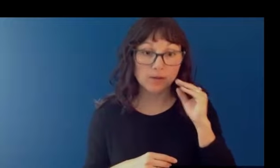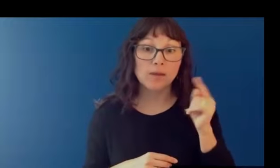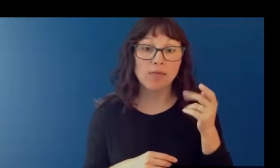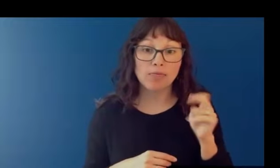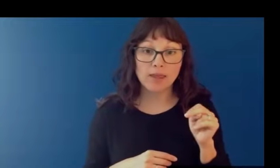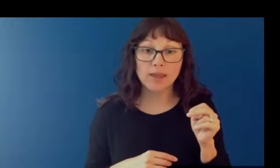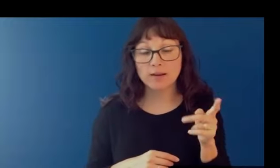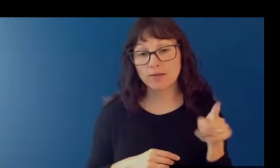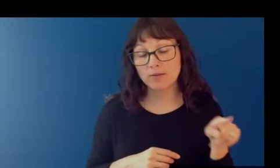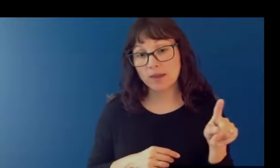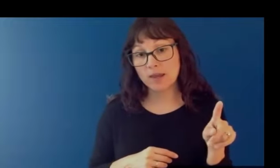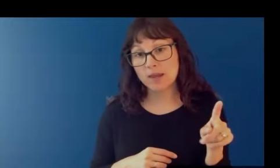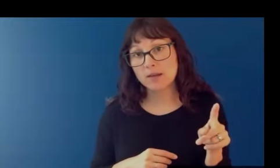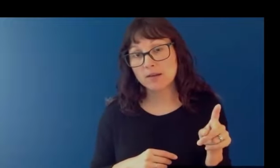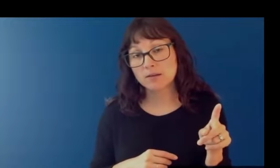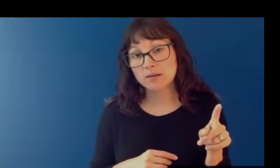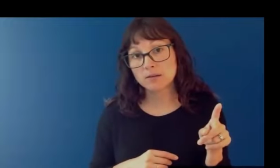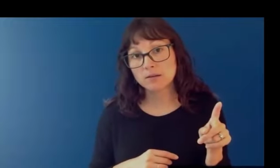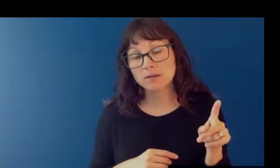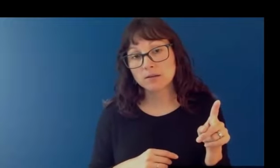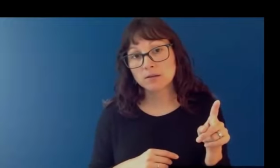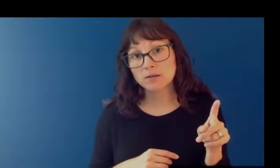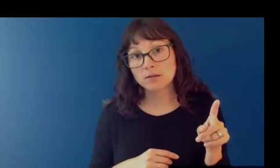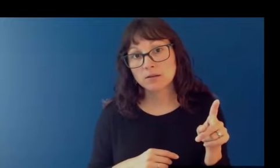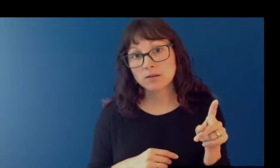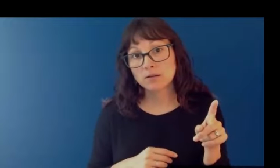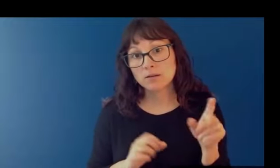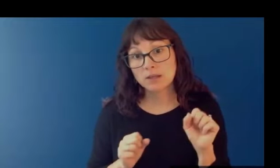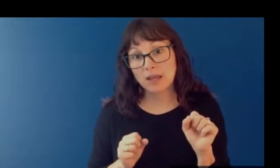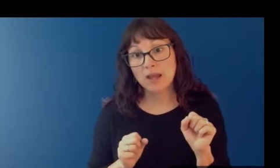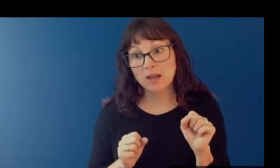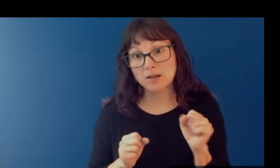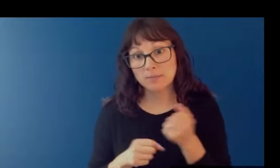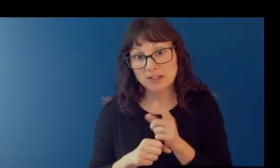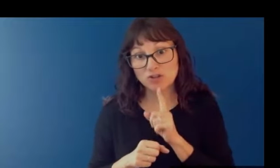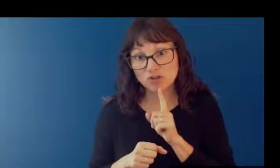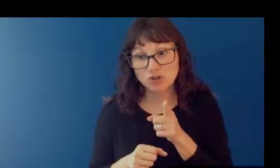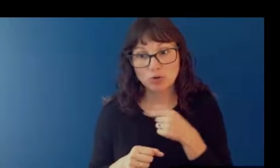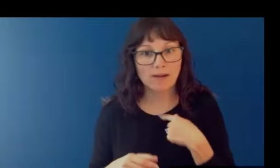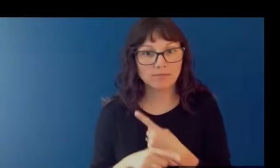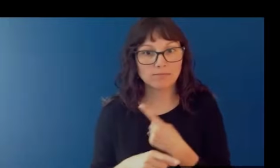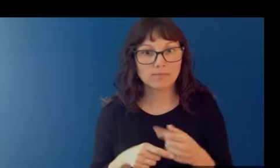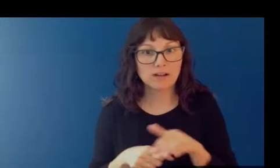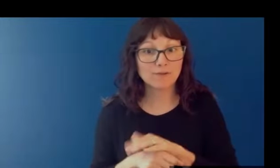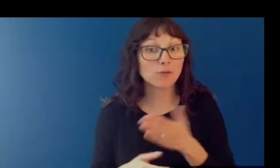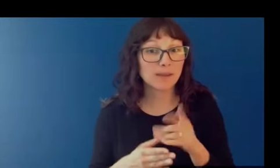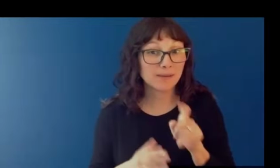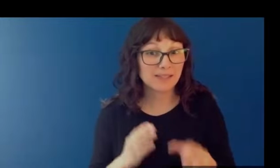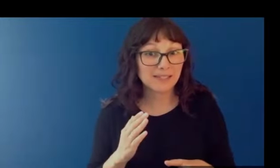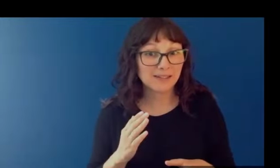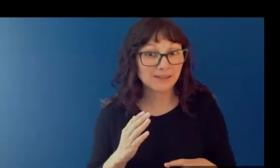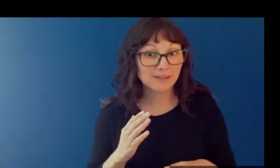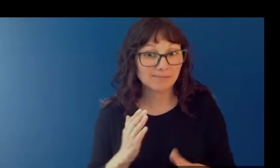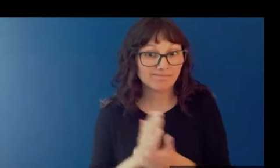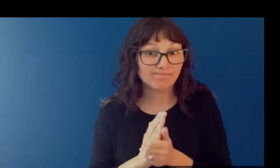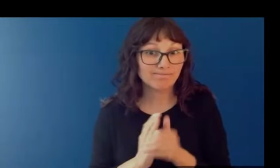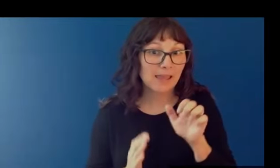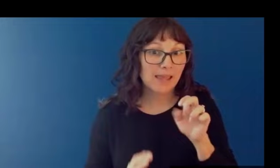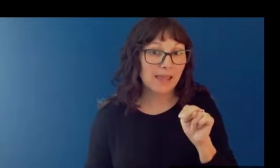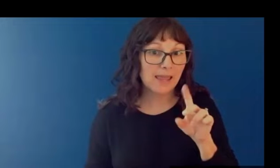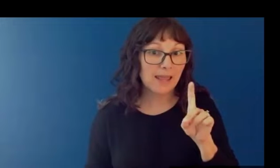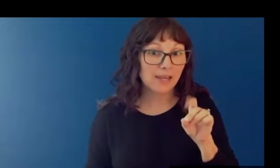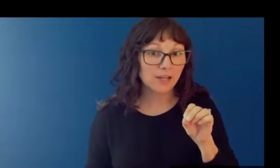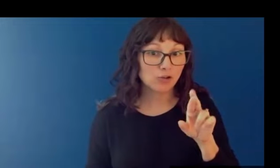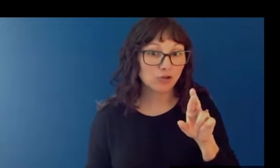make sure that you are properly covered. You may need some endorsements to your policy.